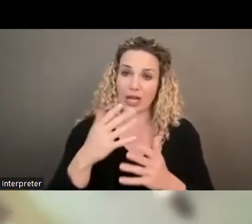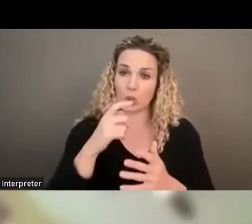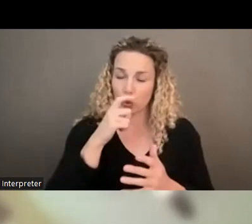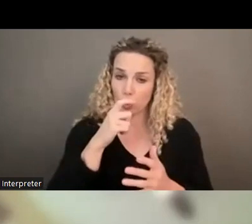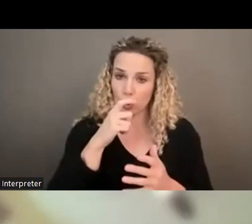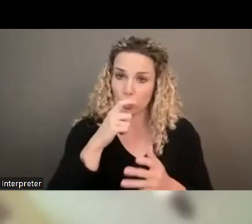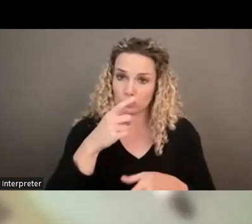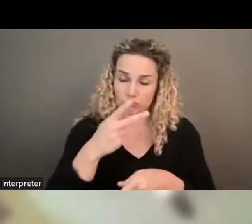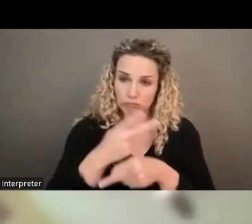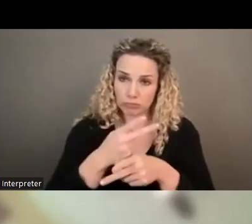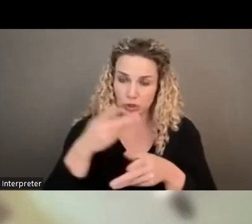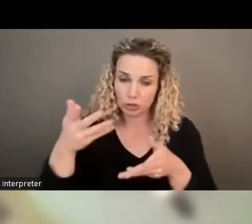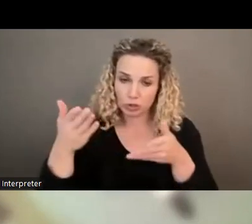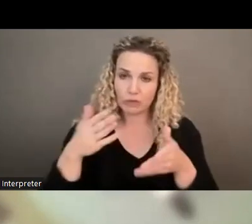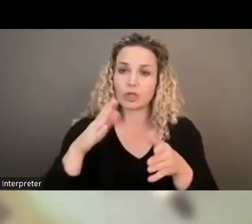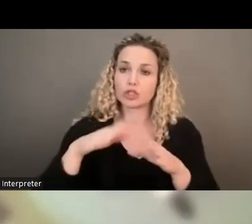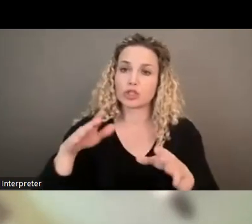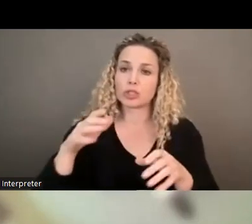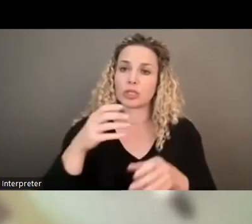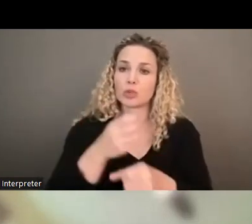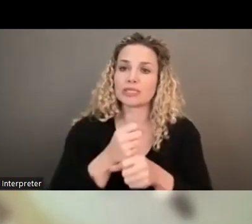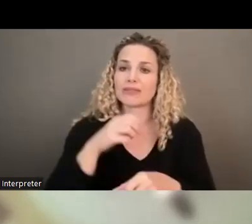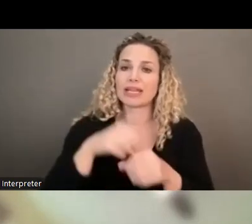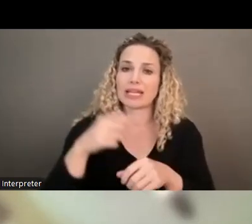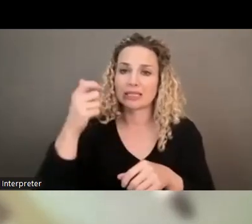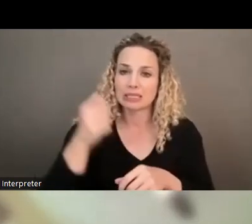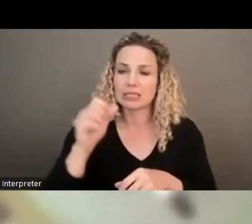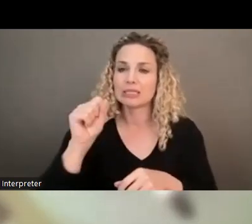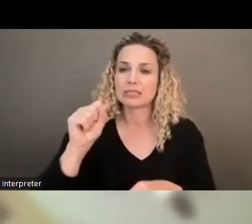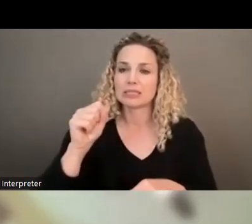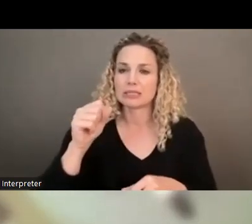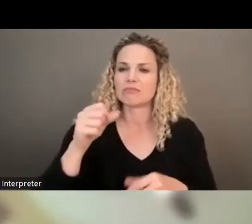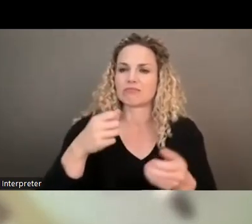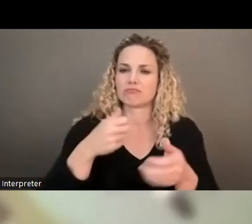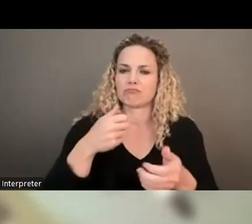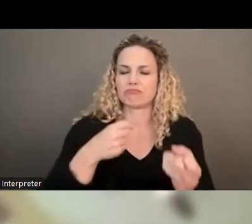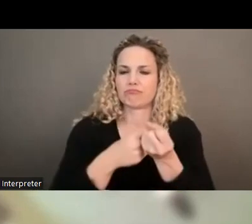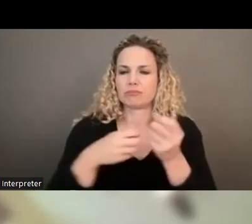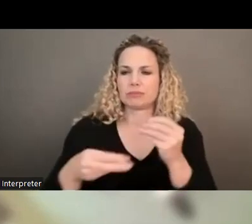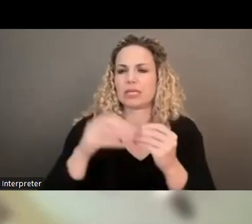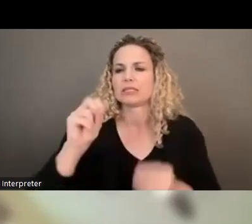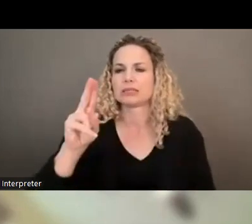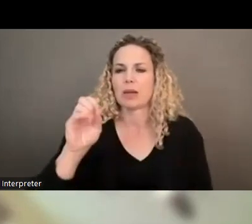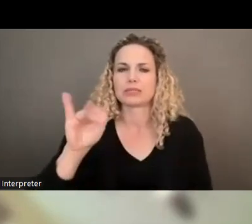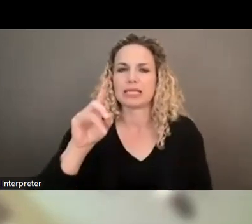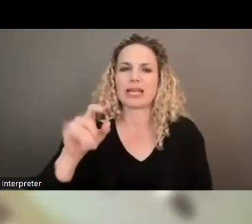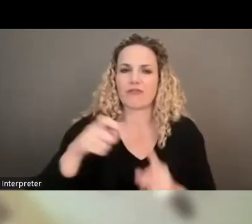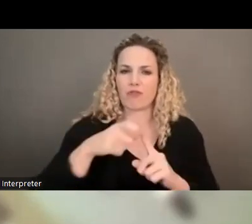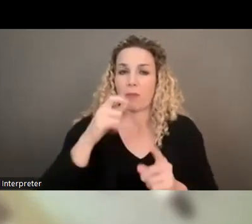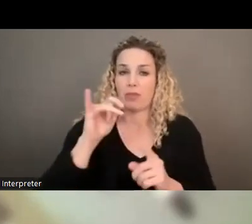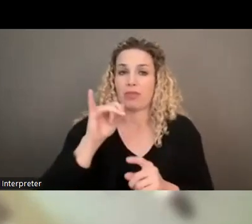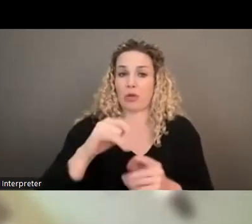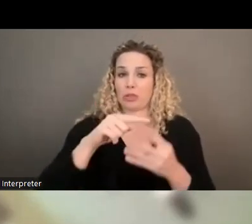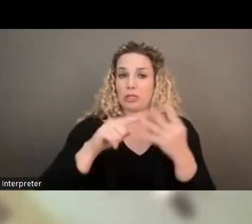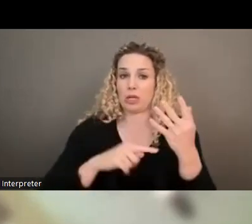children receiving subsidies in April of 2022 from the programs listed below,